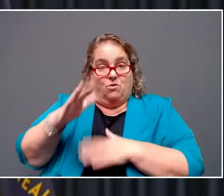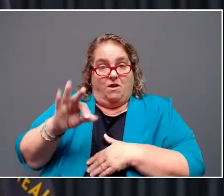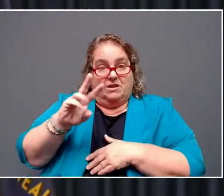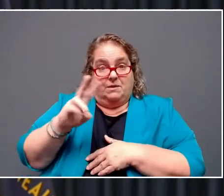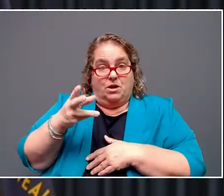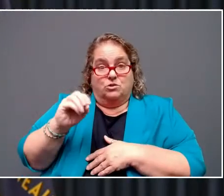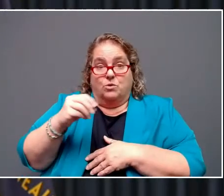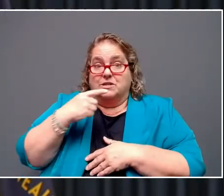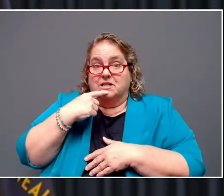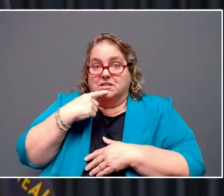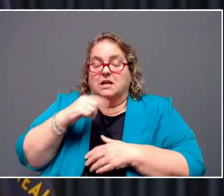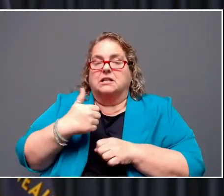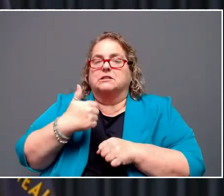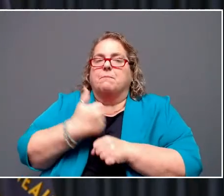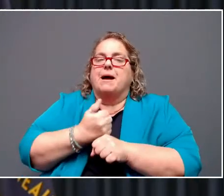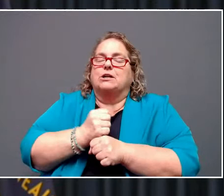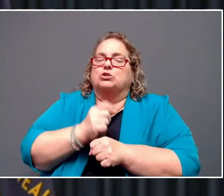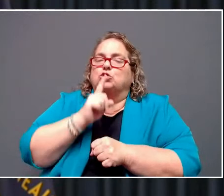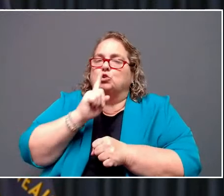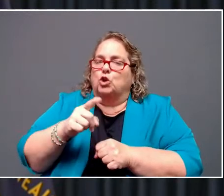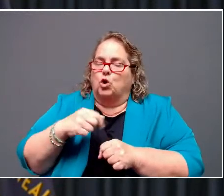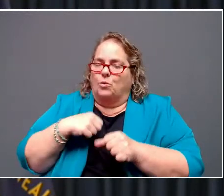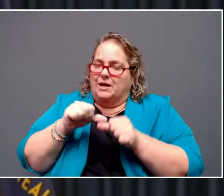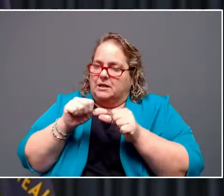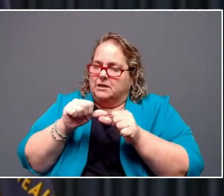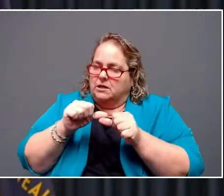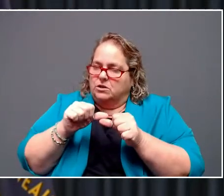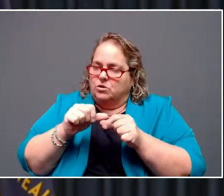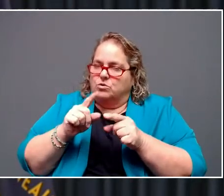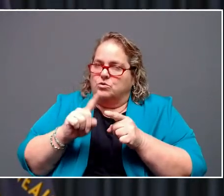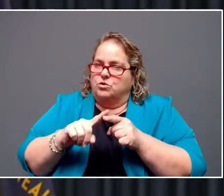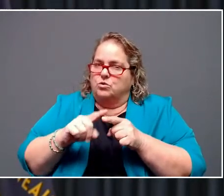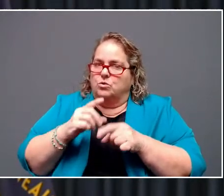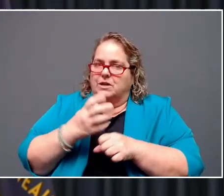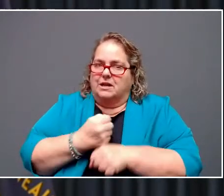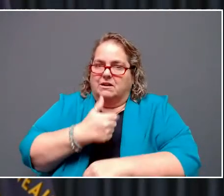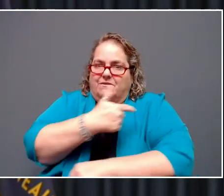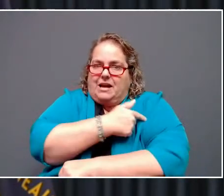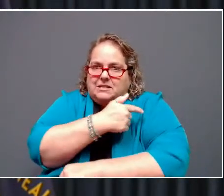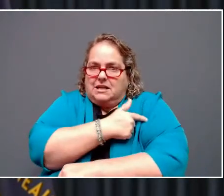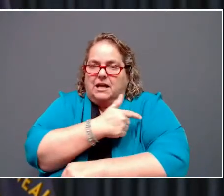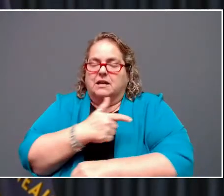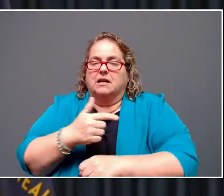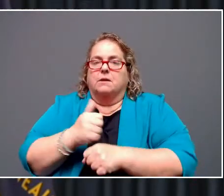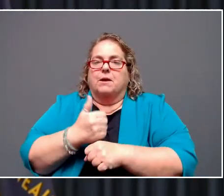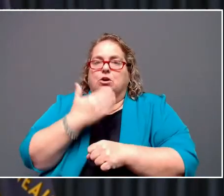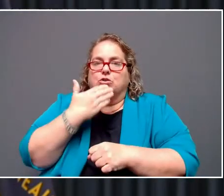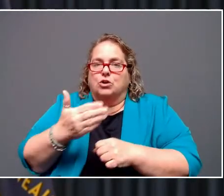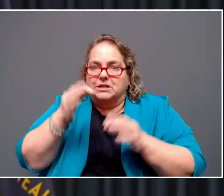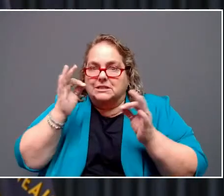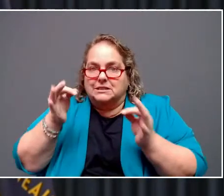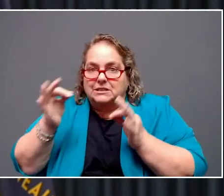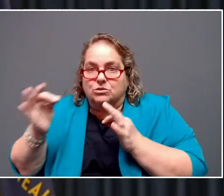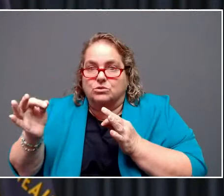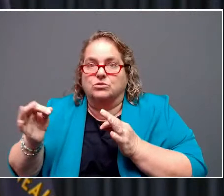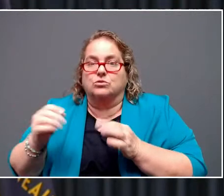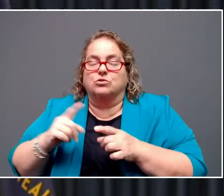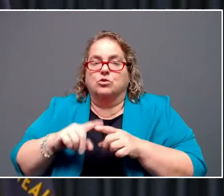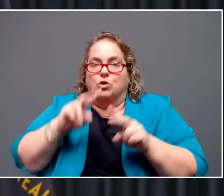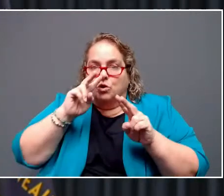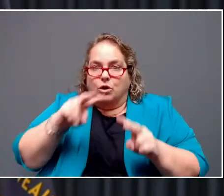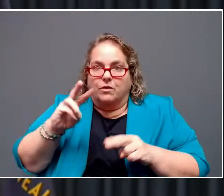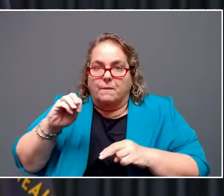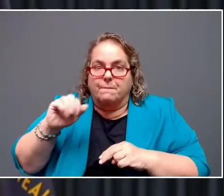until the very end. Let's make sure we continue to get vaccinated, to make good decisions, to look at the map